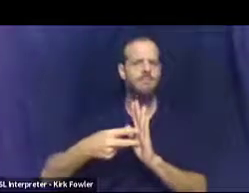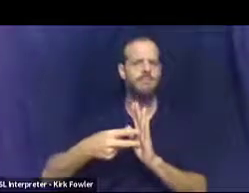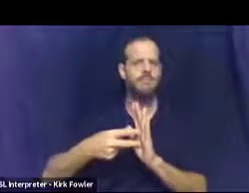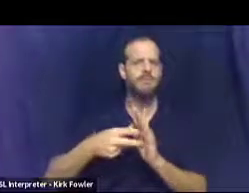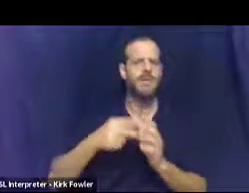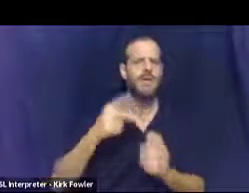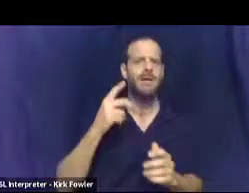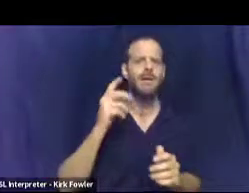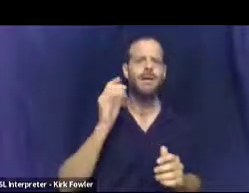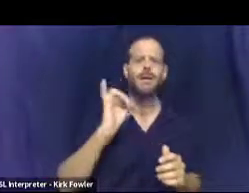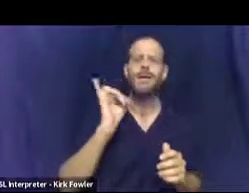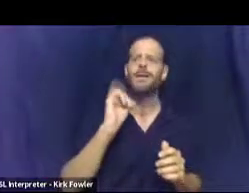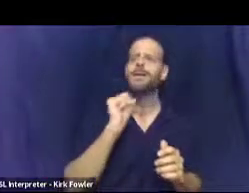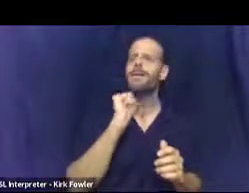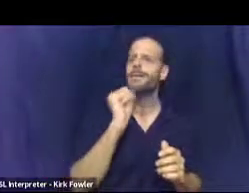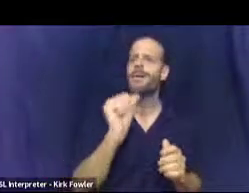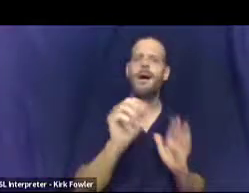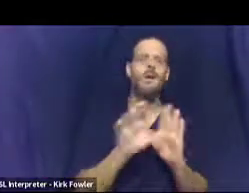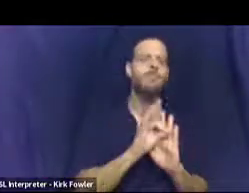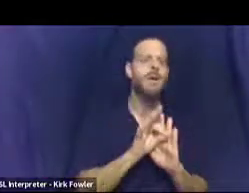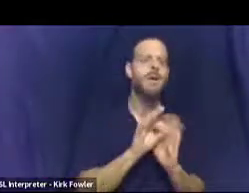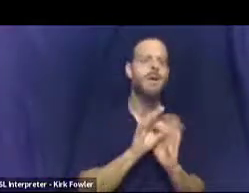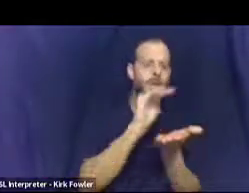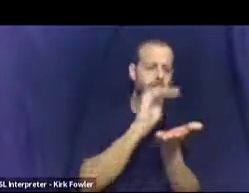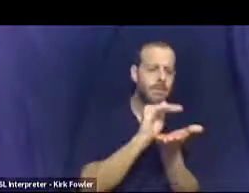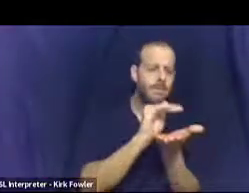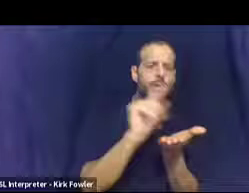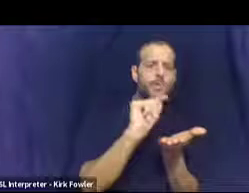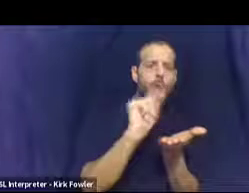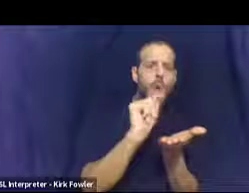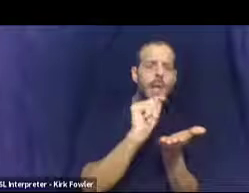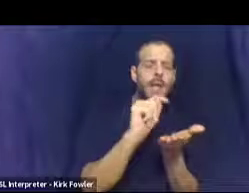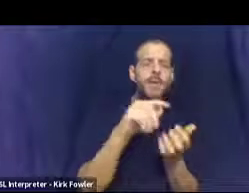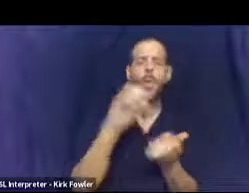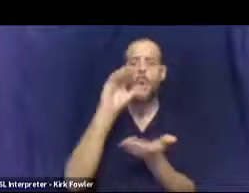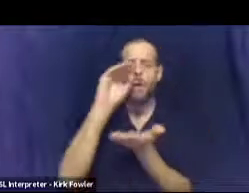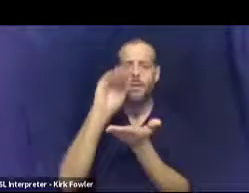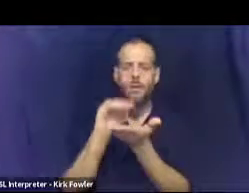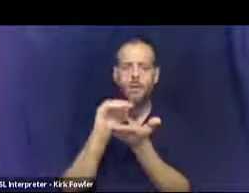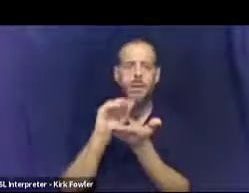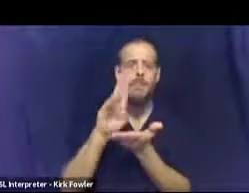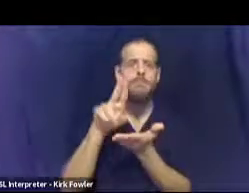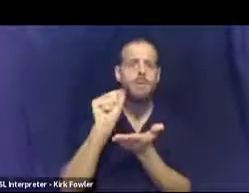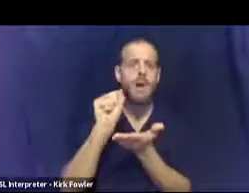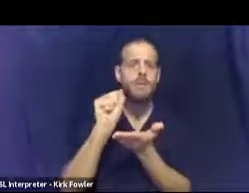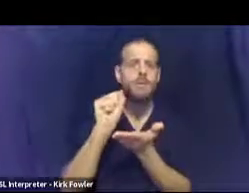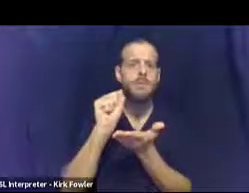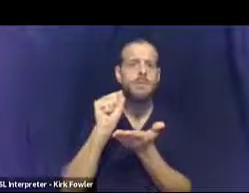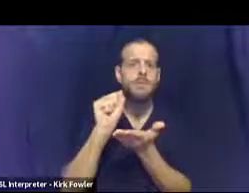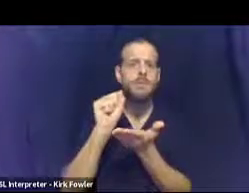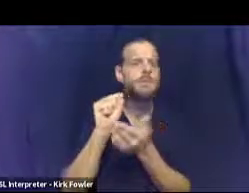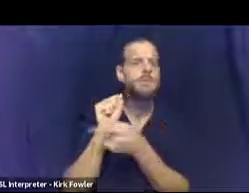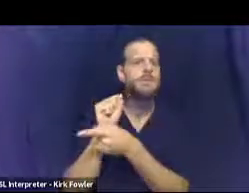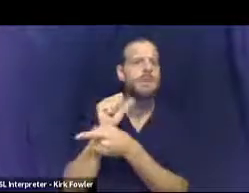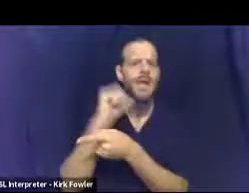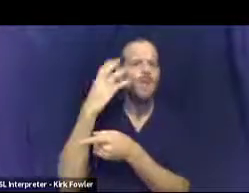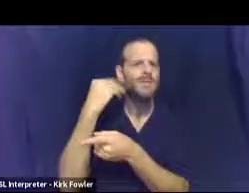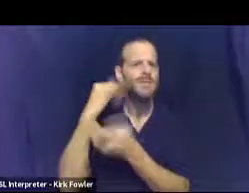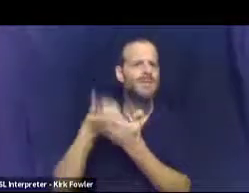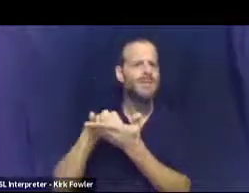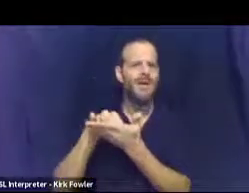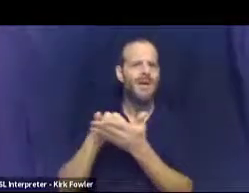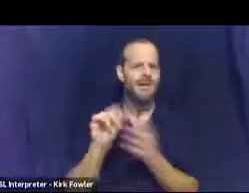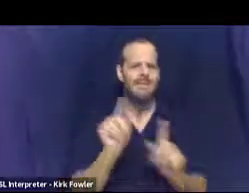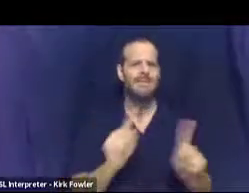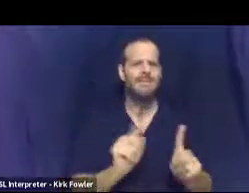bowl or a miniature bus to represent a bus because that's not what our children are experiencing. We want to make sure whatever it